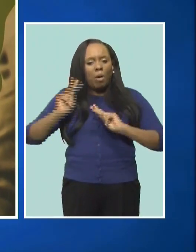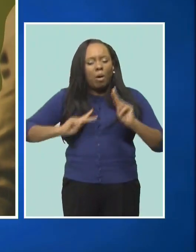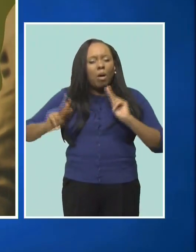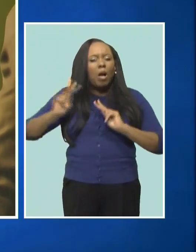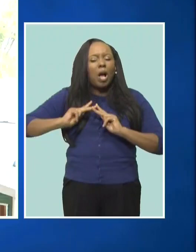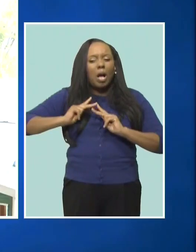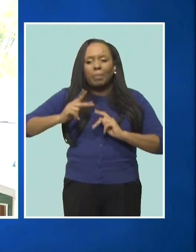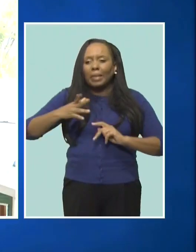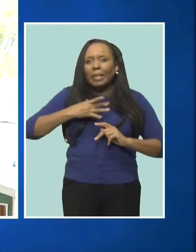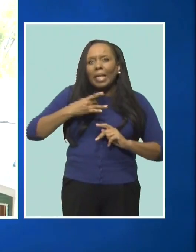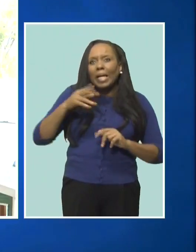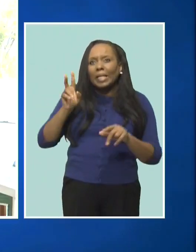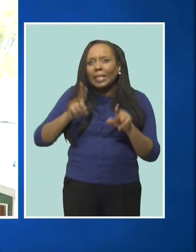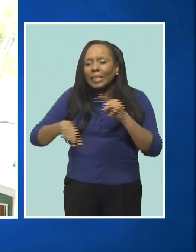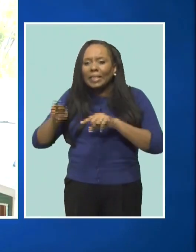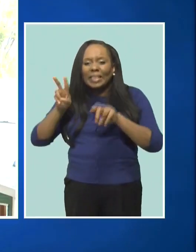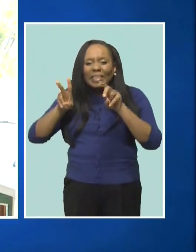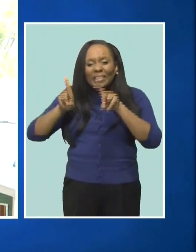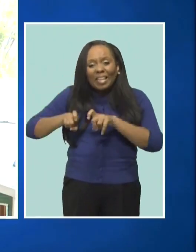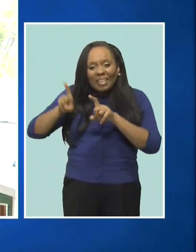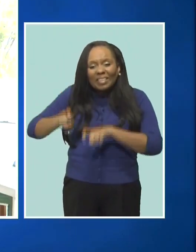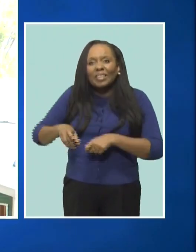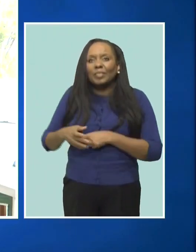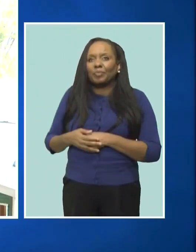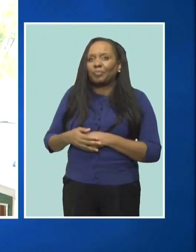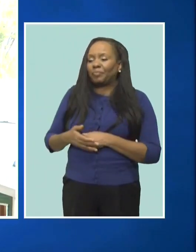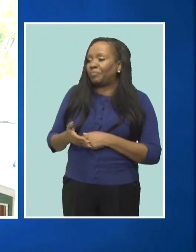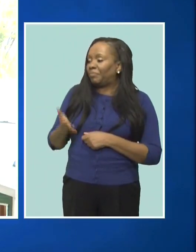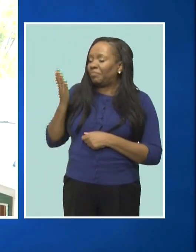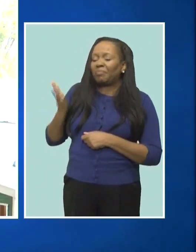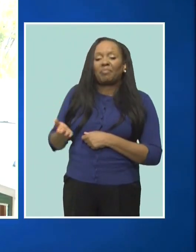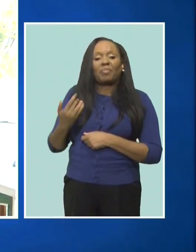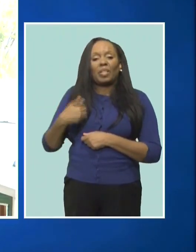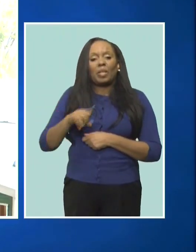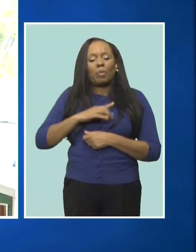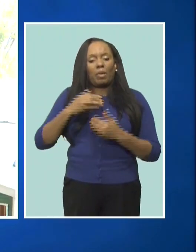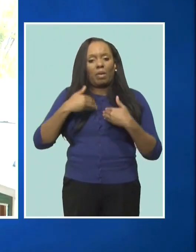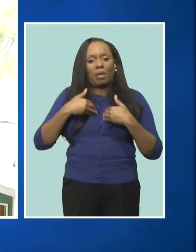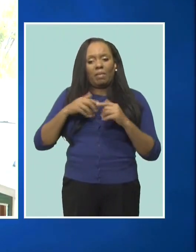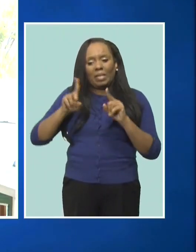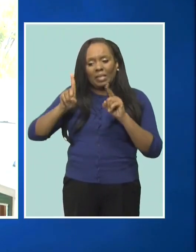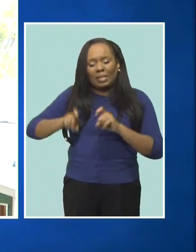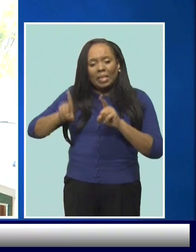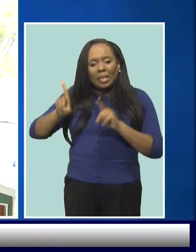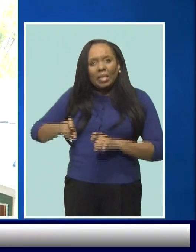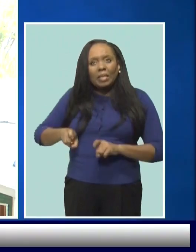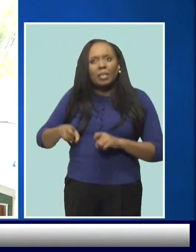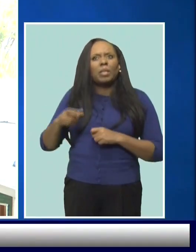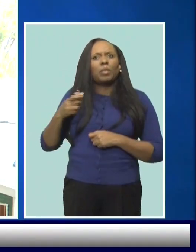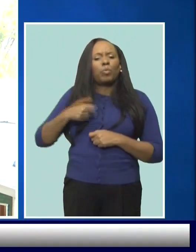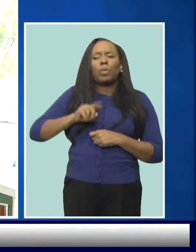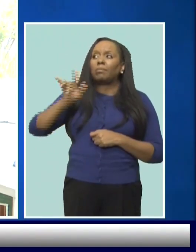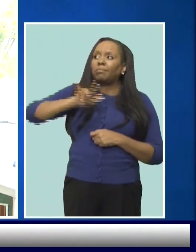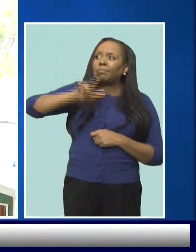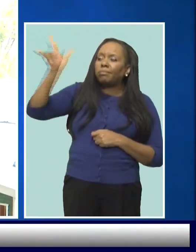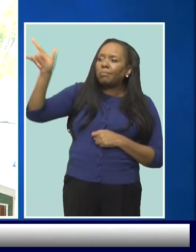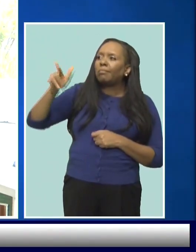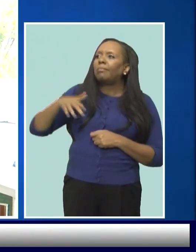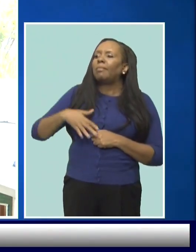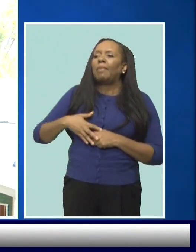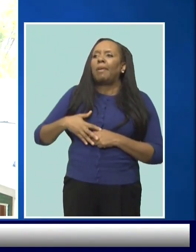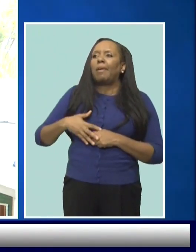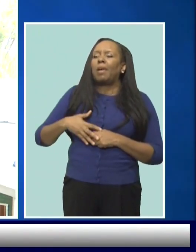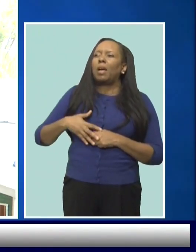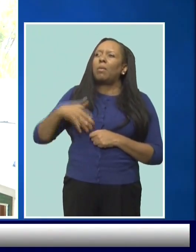public. We had a template that we would have brought back from a session we attended overseas, and we felt that it would have